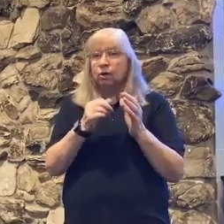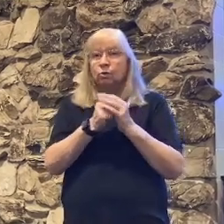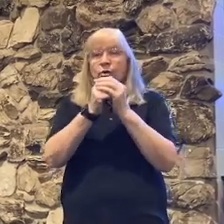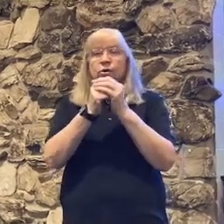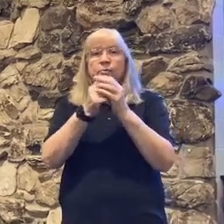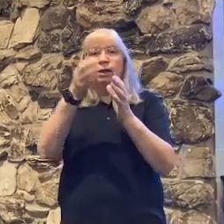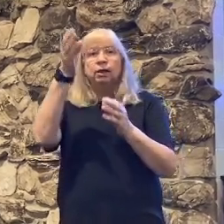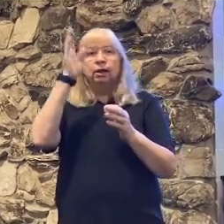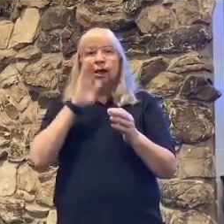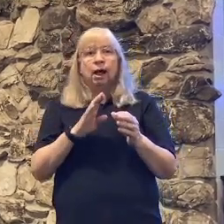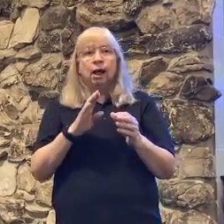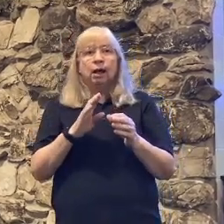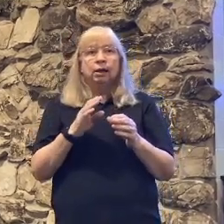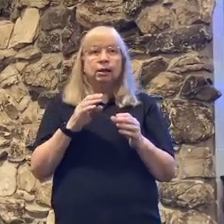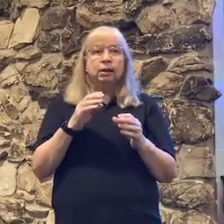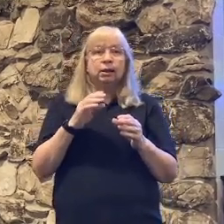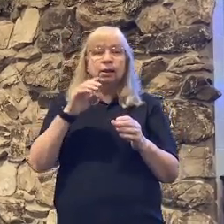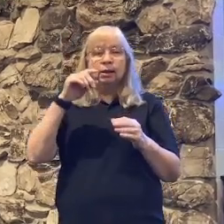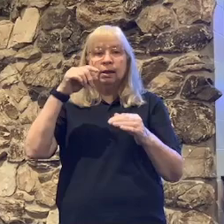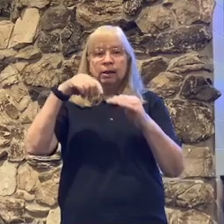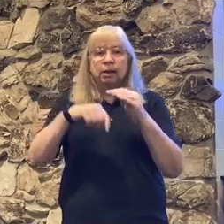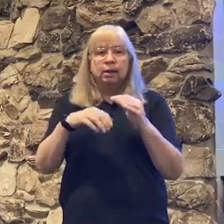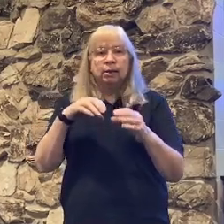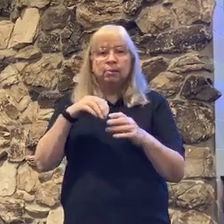deep in the catacombs.